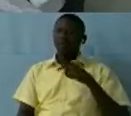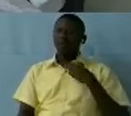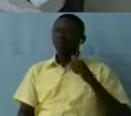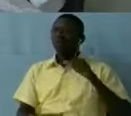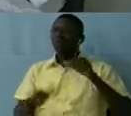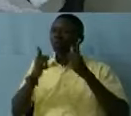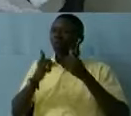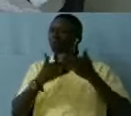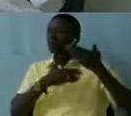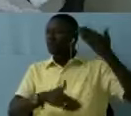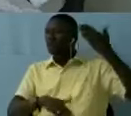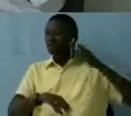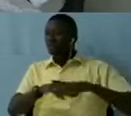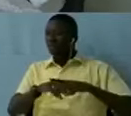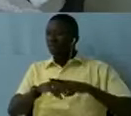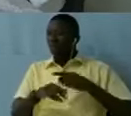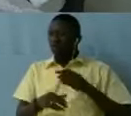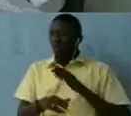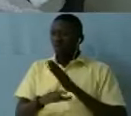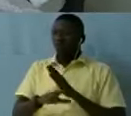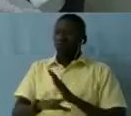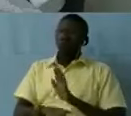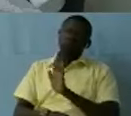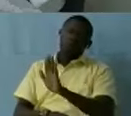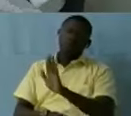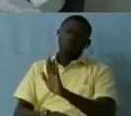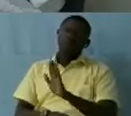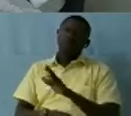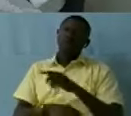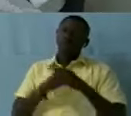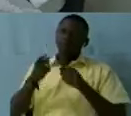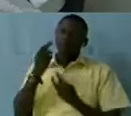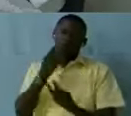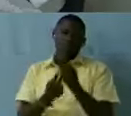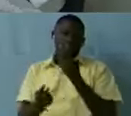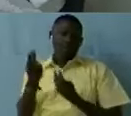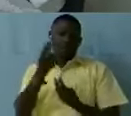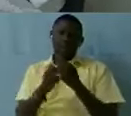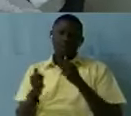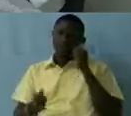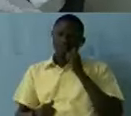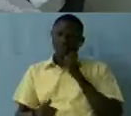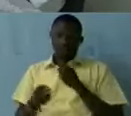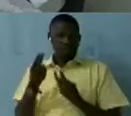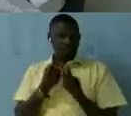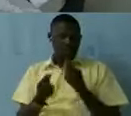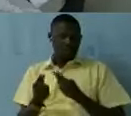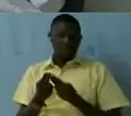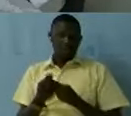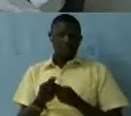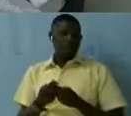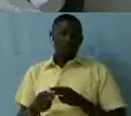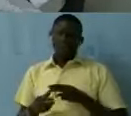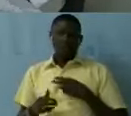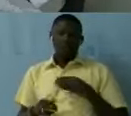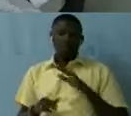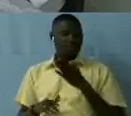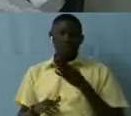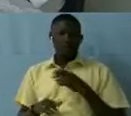some time, and then if you want to revert to using it again, there